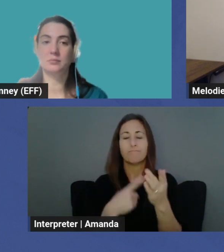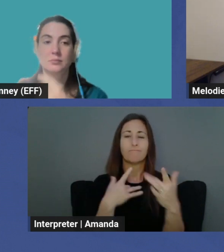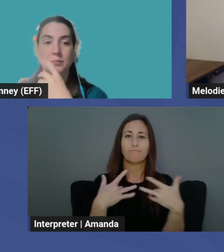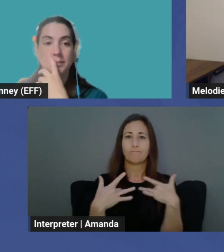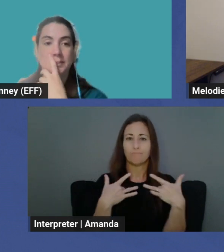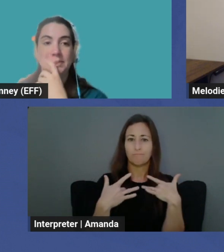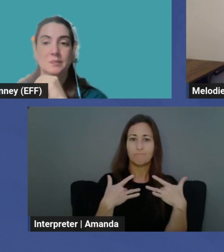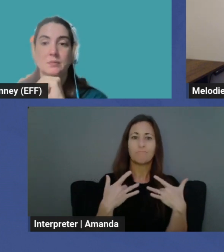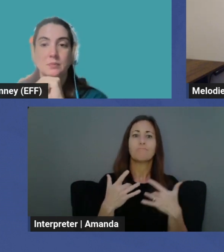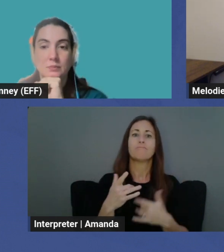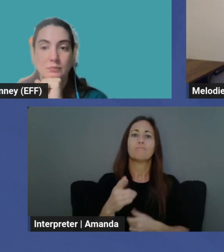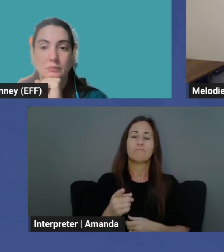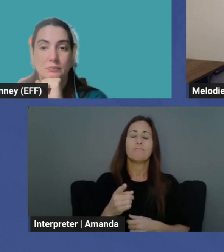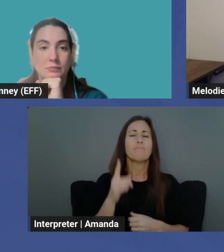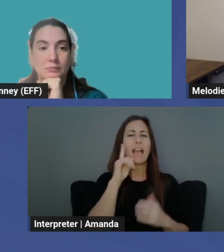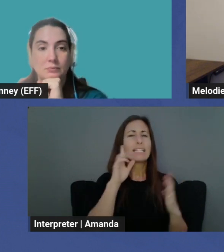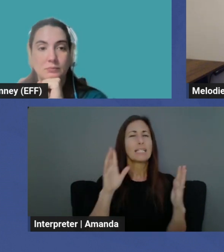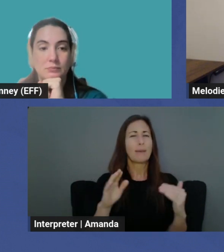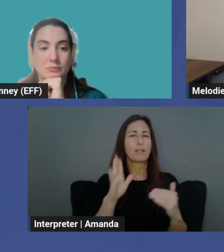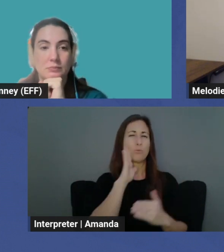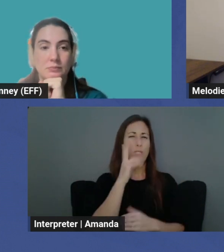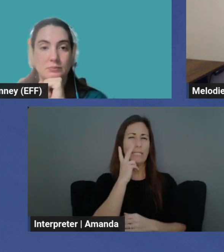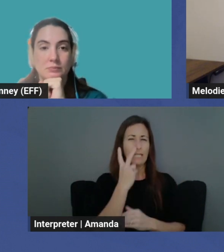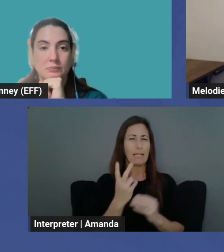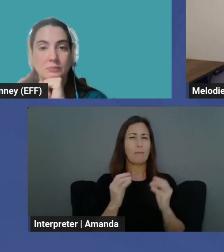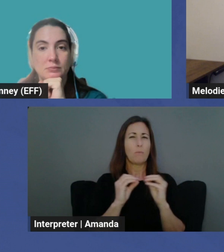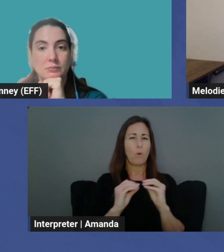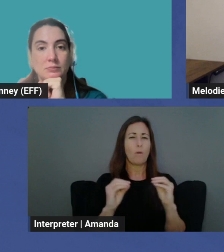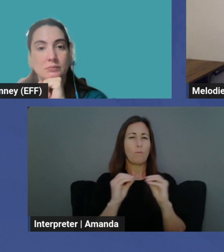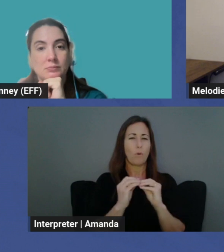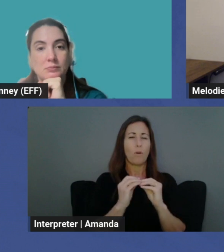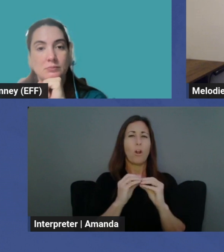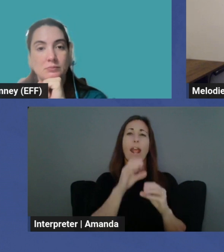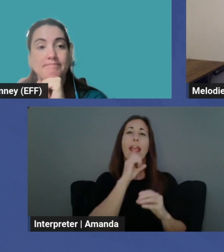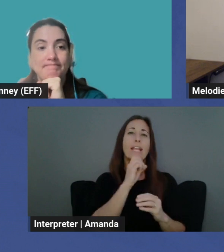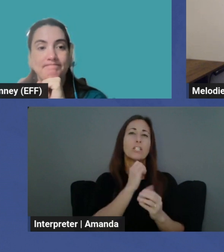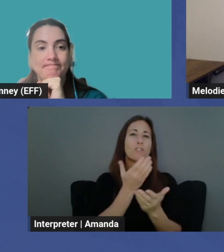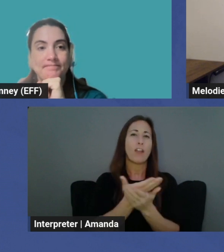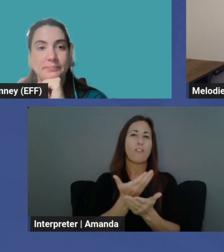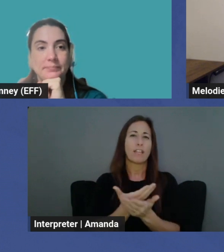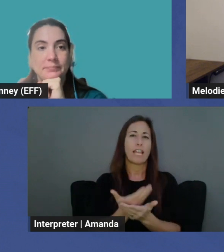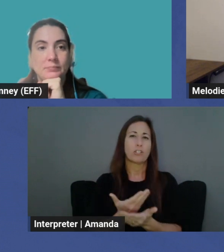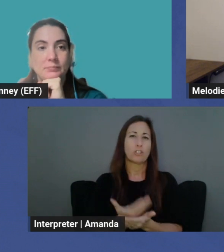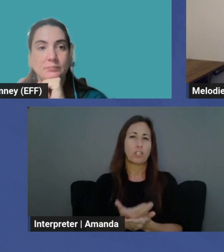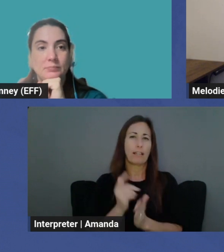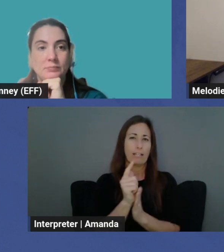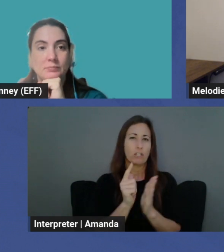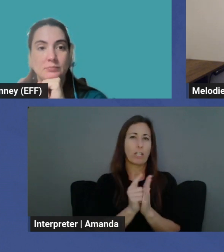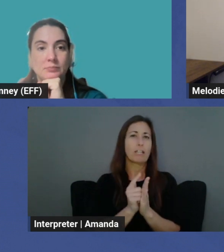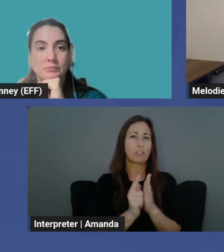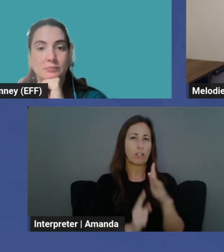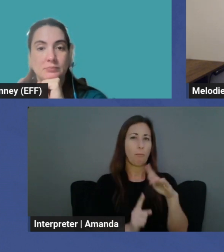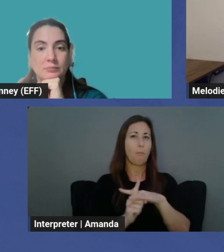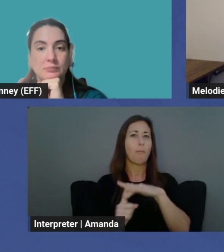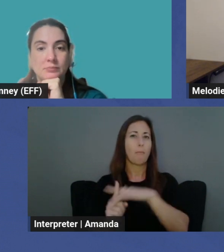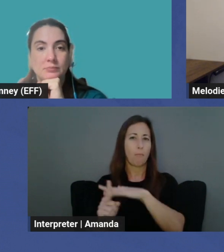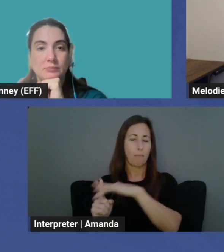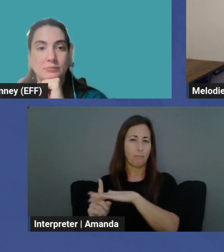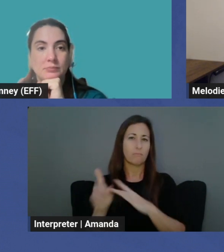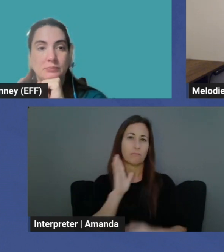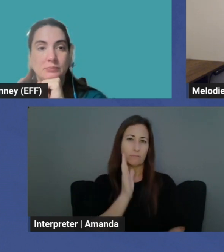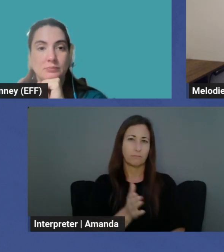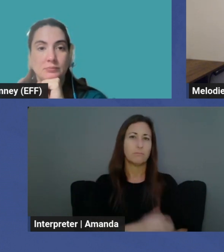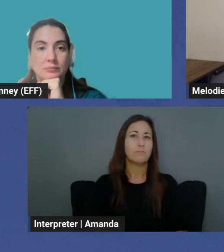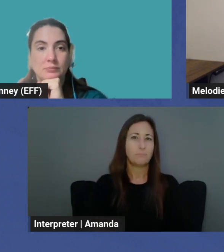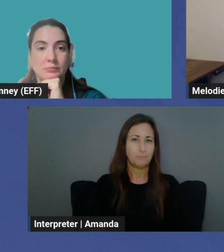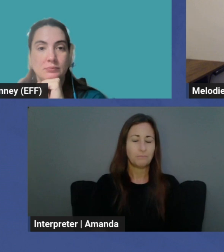I expect we'll see more of this age verification legislation pop up in different places as